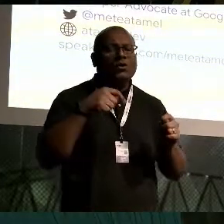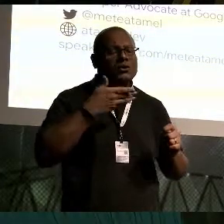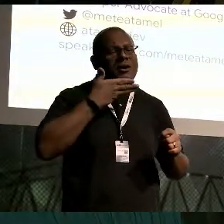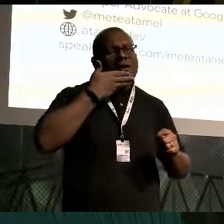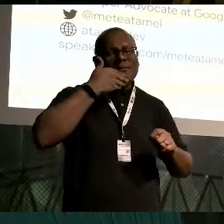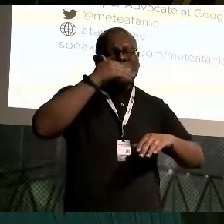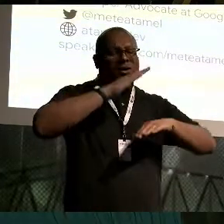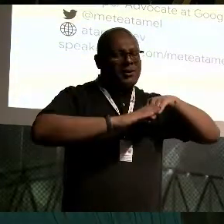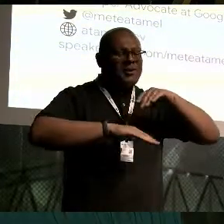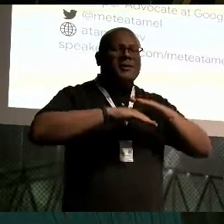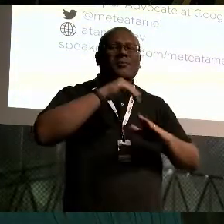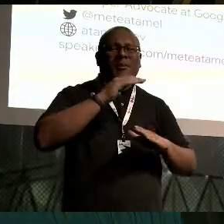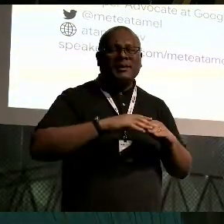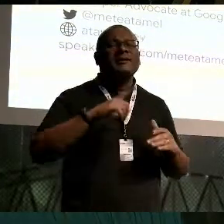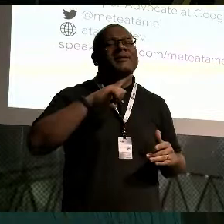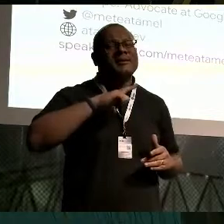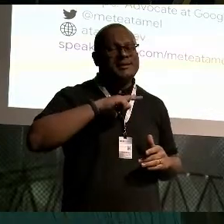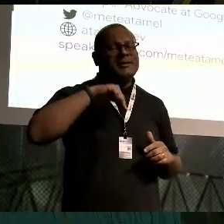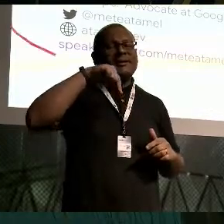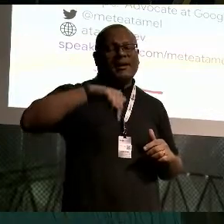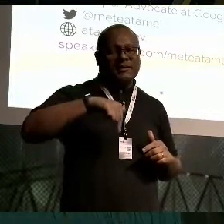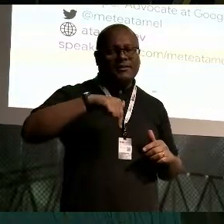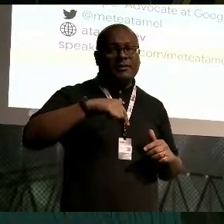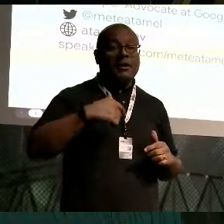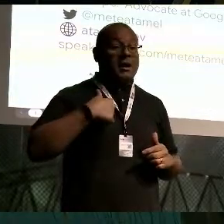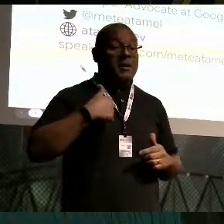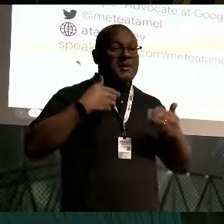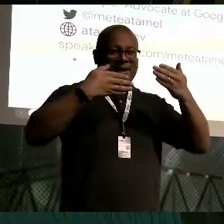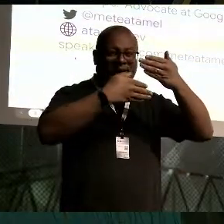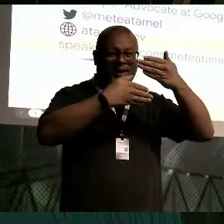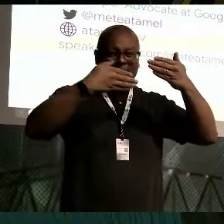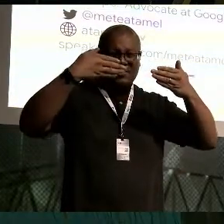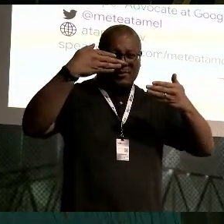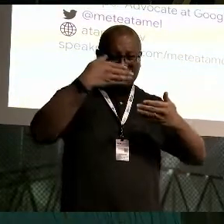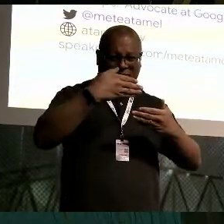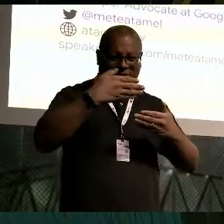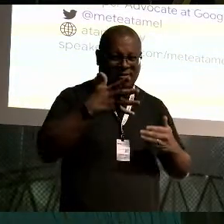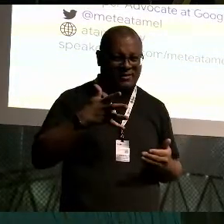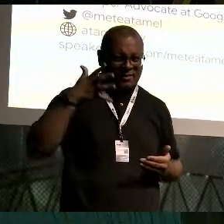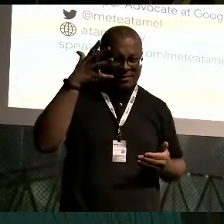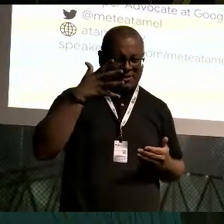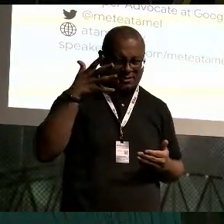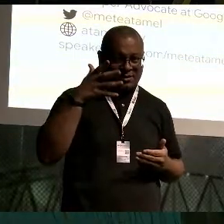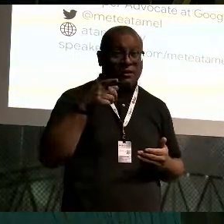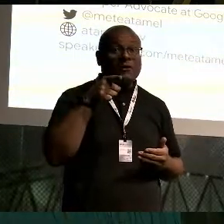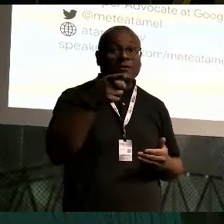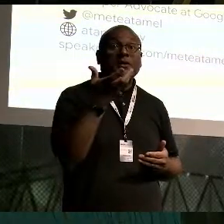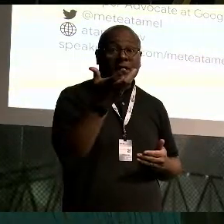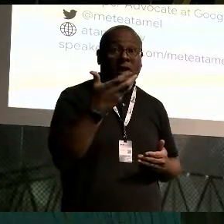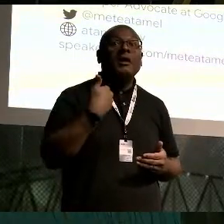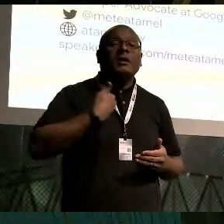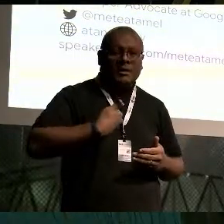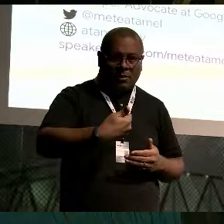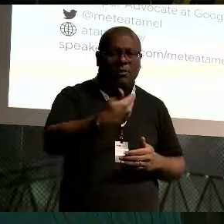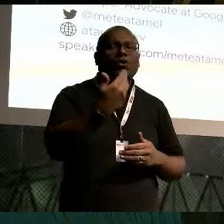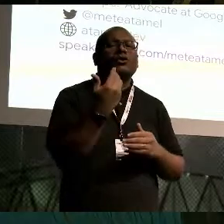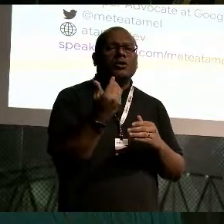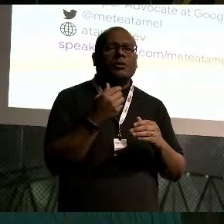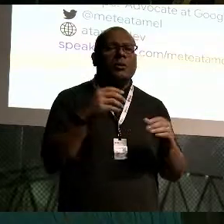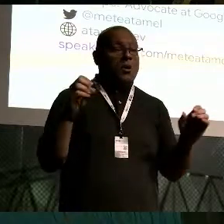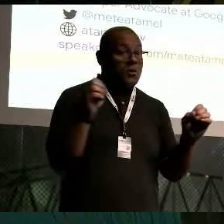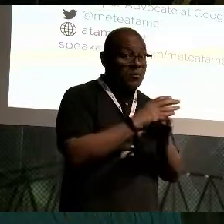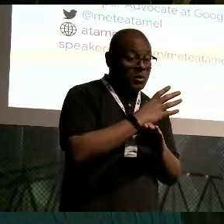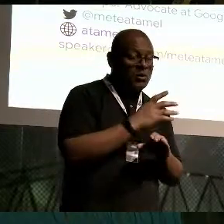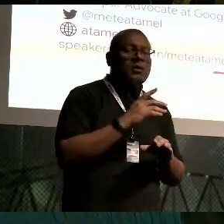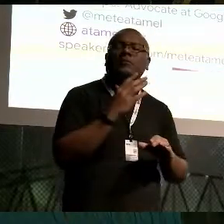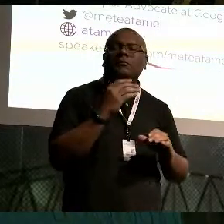and patterns. And my presentation is already on speaker deck, so if you want to get the presentation after the talk, feel